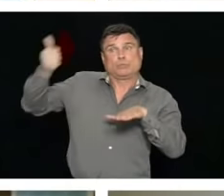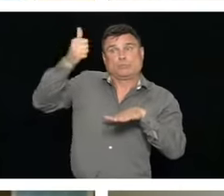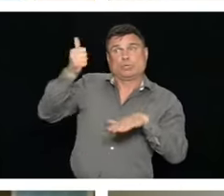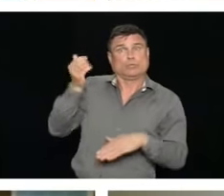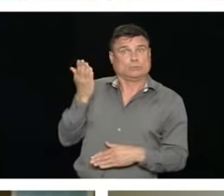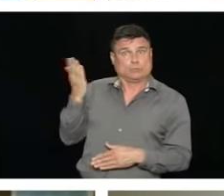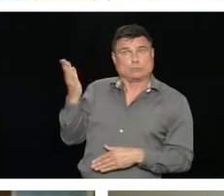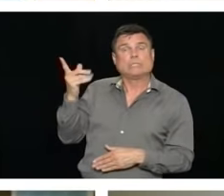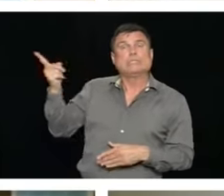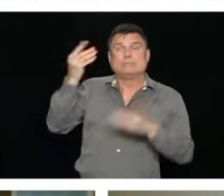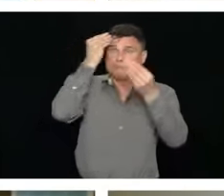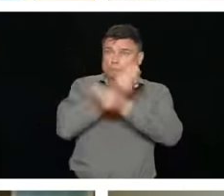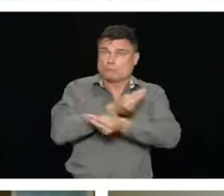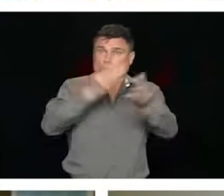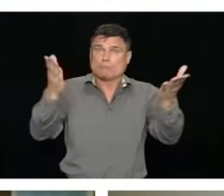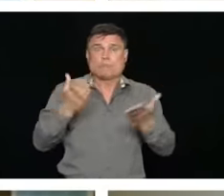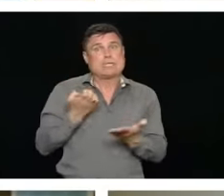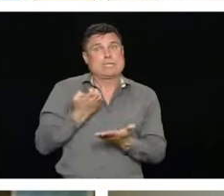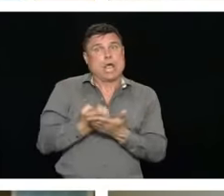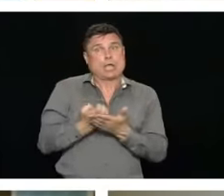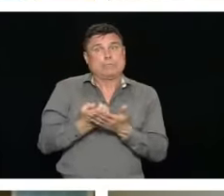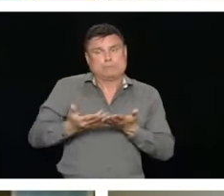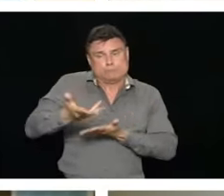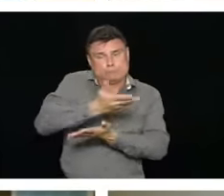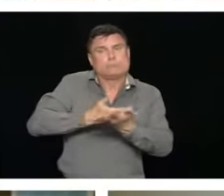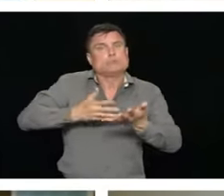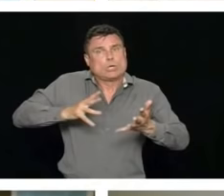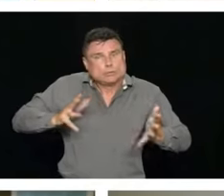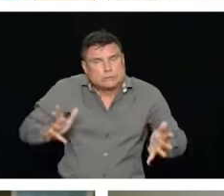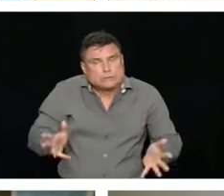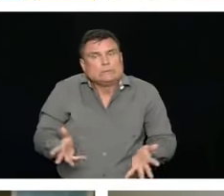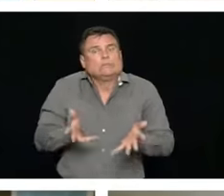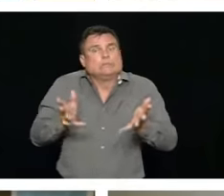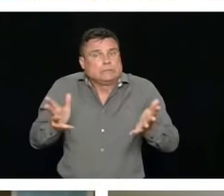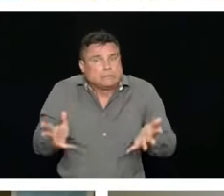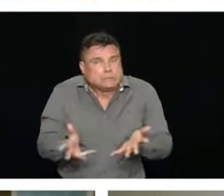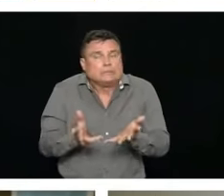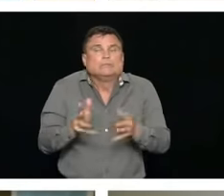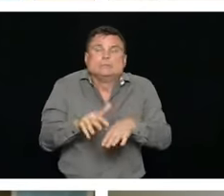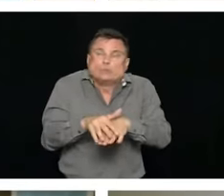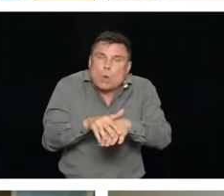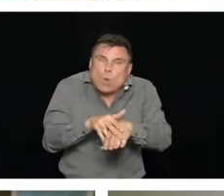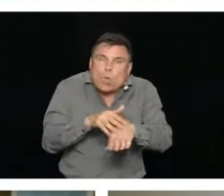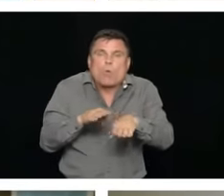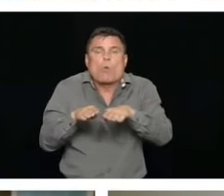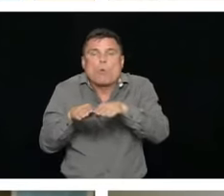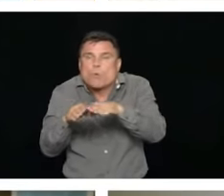the phase two of the restart plan for a reason. We want to keep our eye on what's happening here